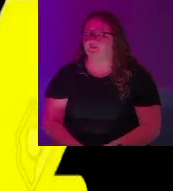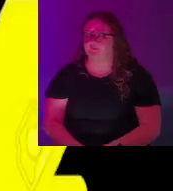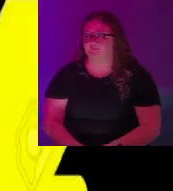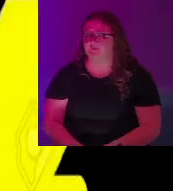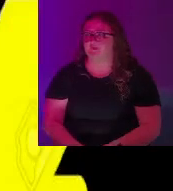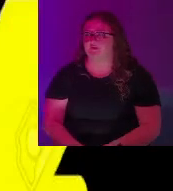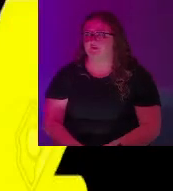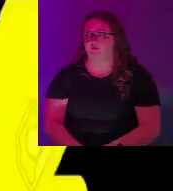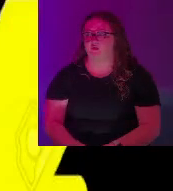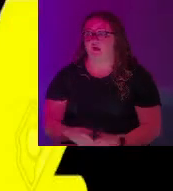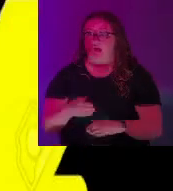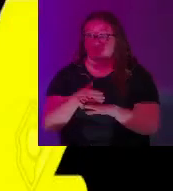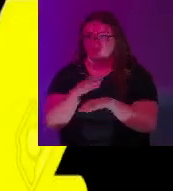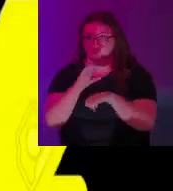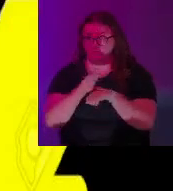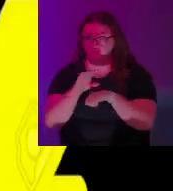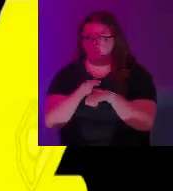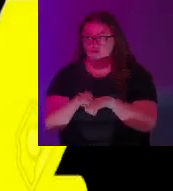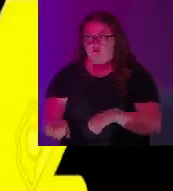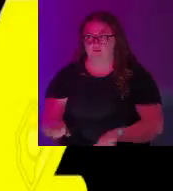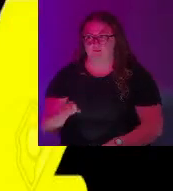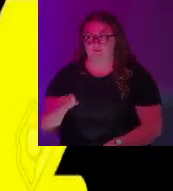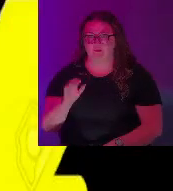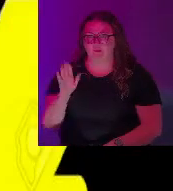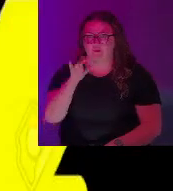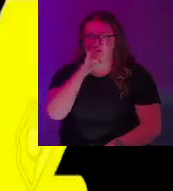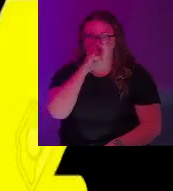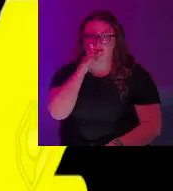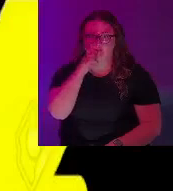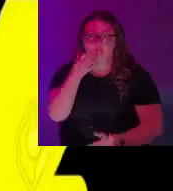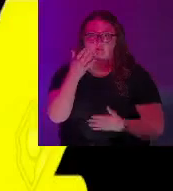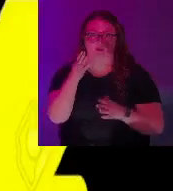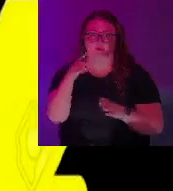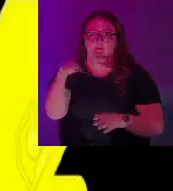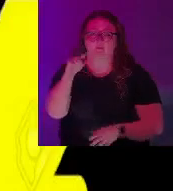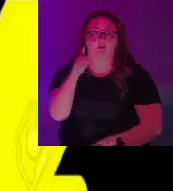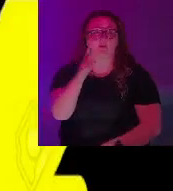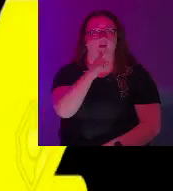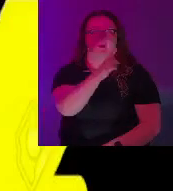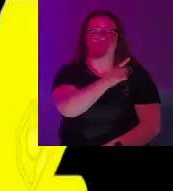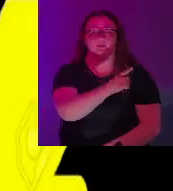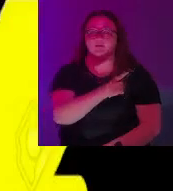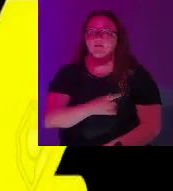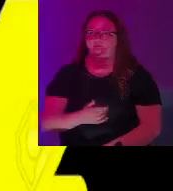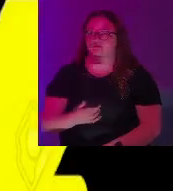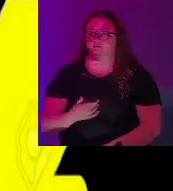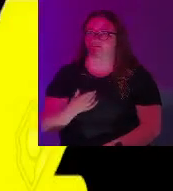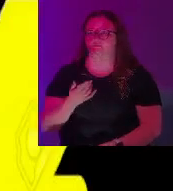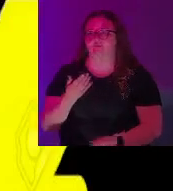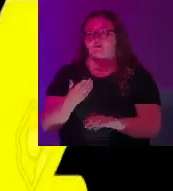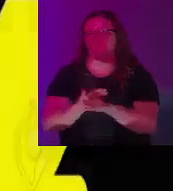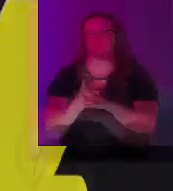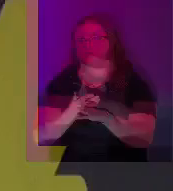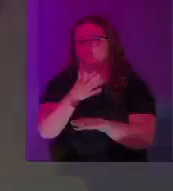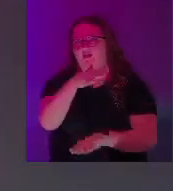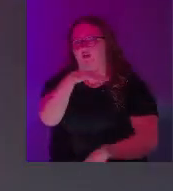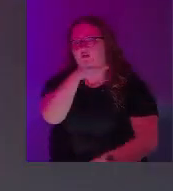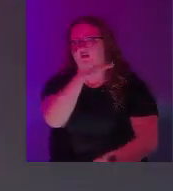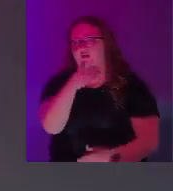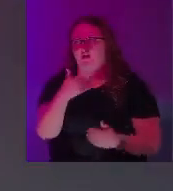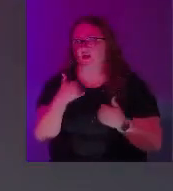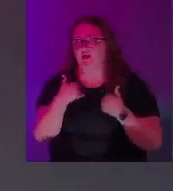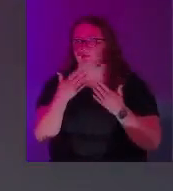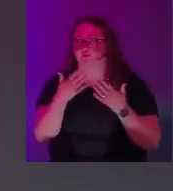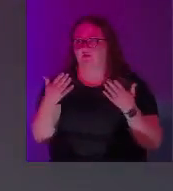kids after church today. Don't let them be wandering in there. It is a construction zone. There are things